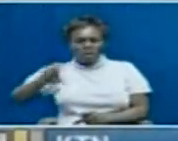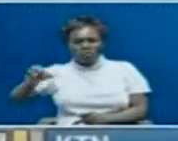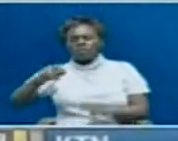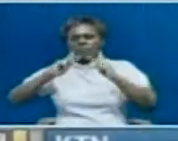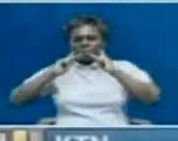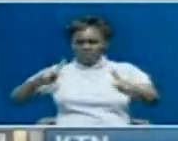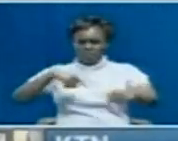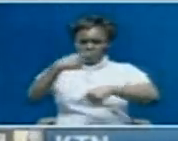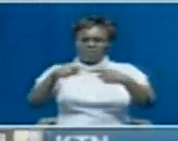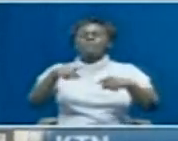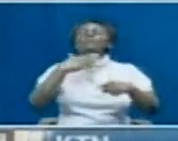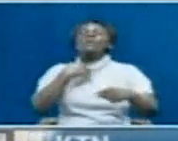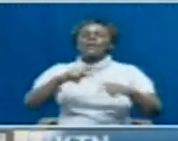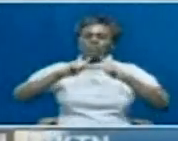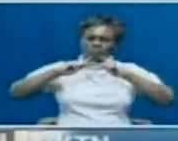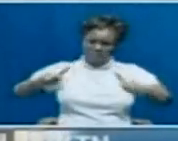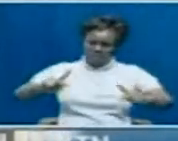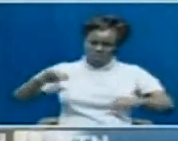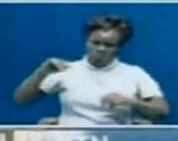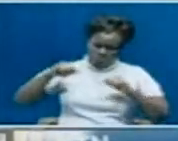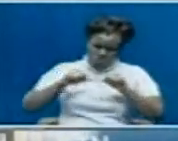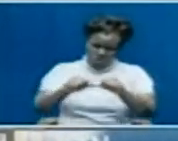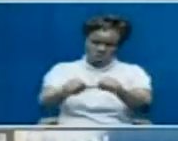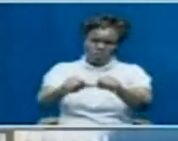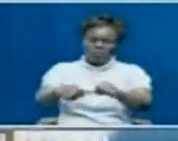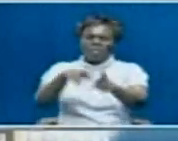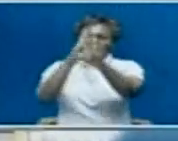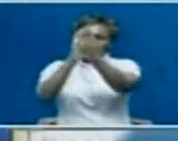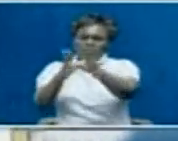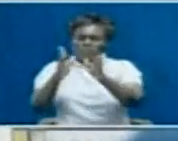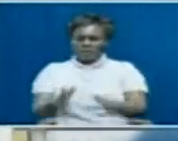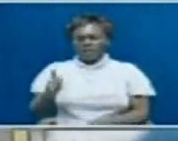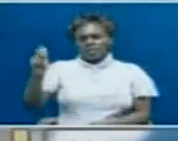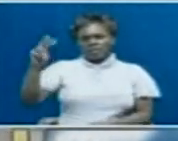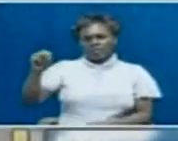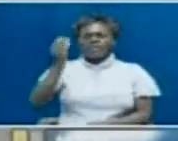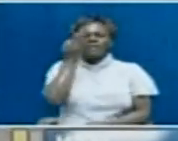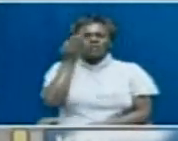peaceful and they want it to remain so. Carol Derry, KTN, in Isiolo County.